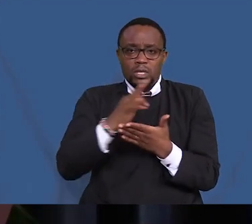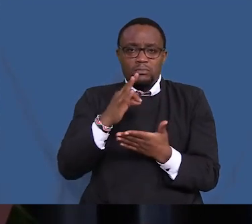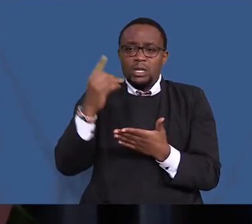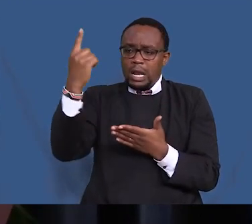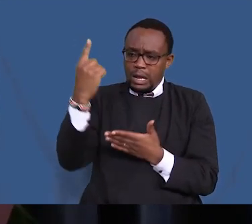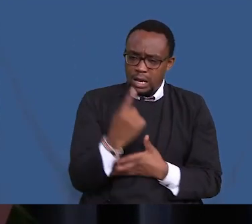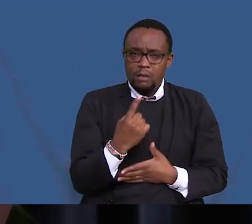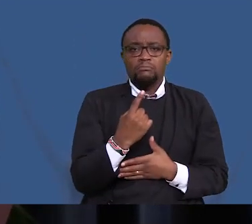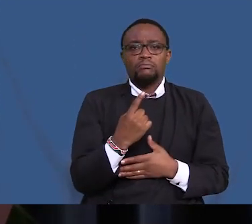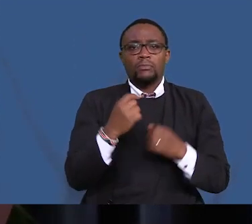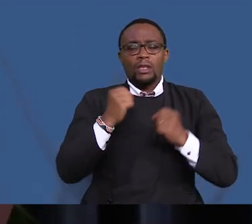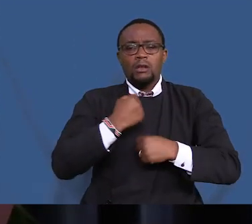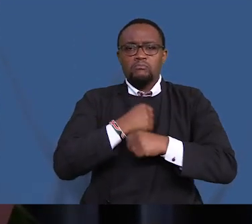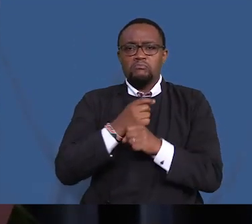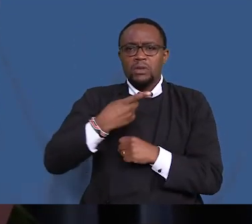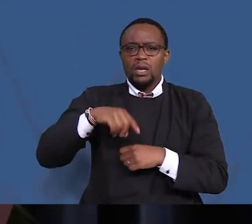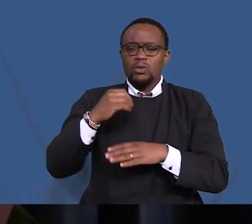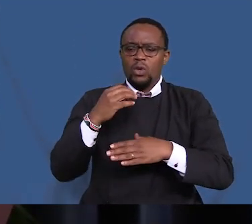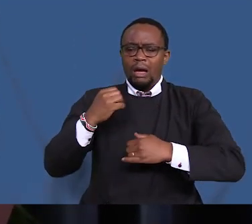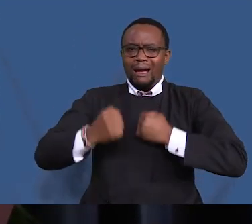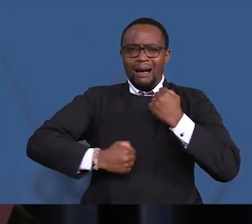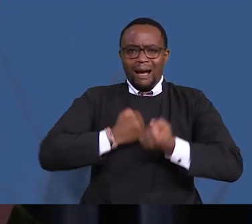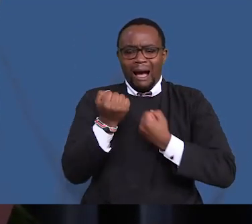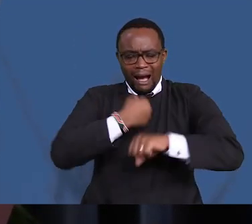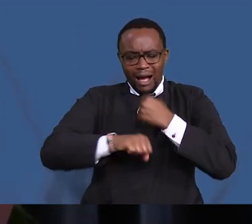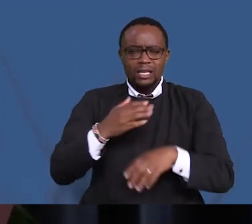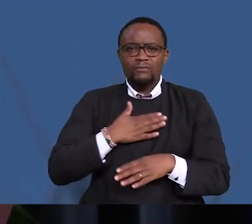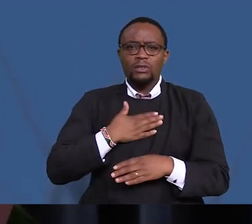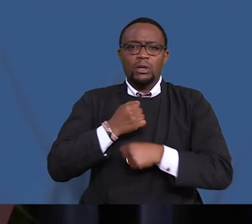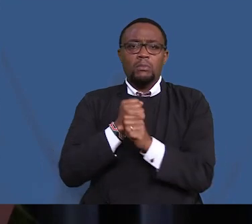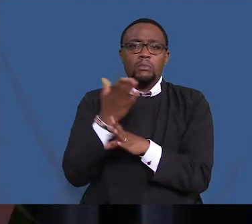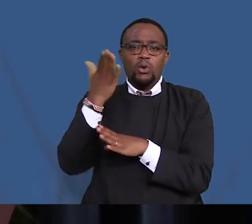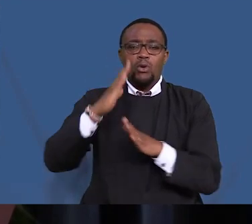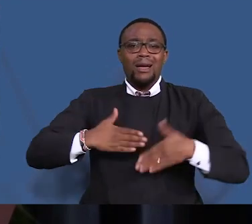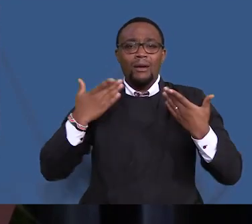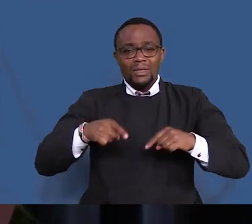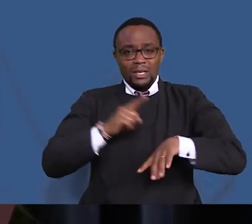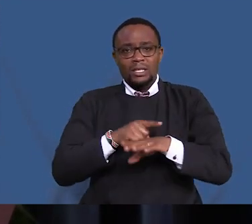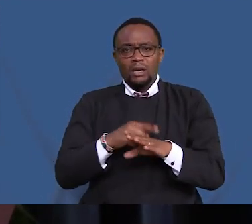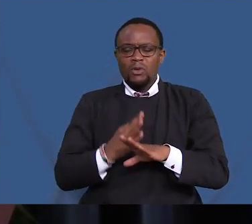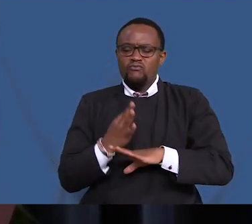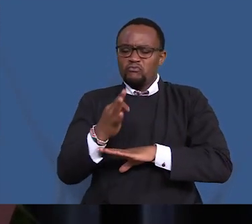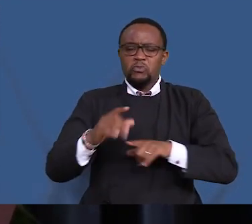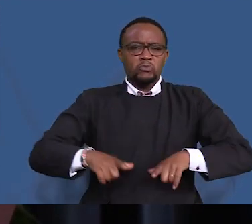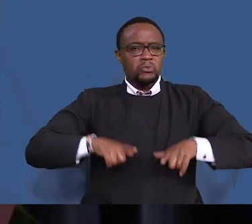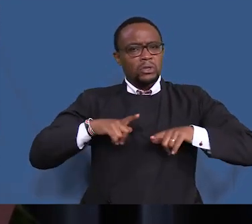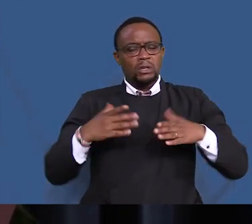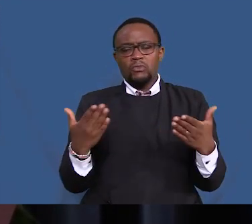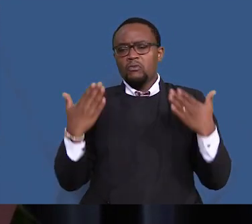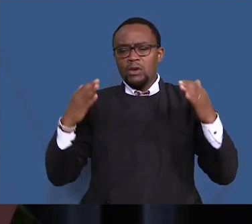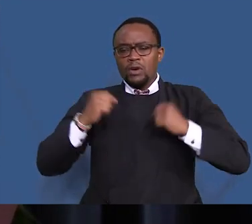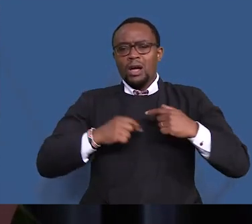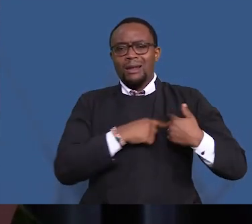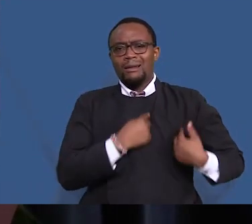who things which may please him, which we do at this present, and the rest of our lives and hereafter may be